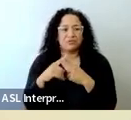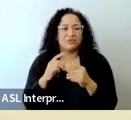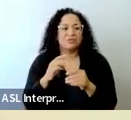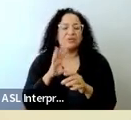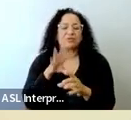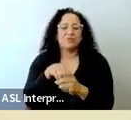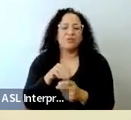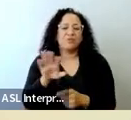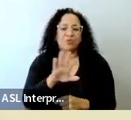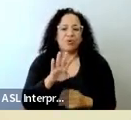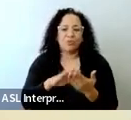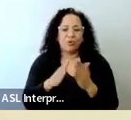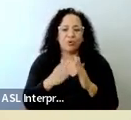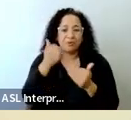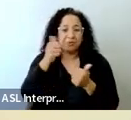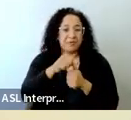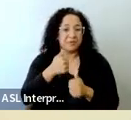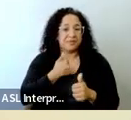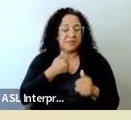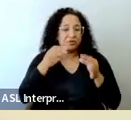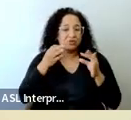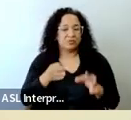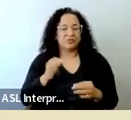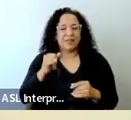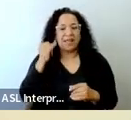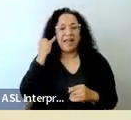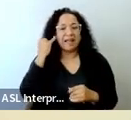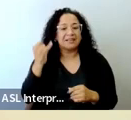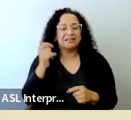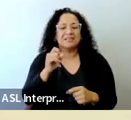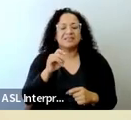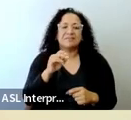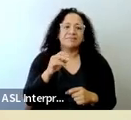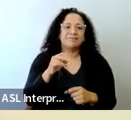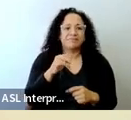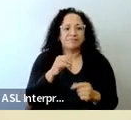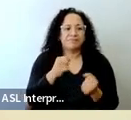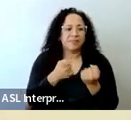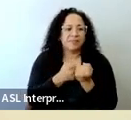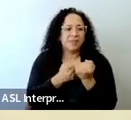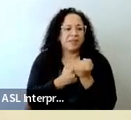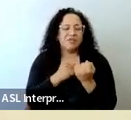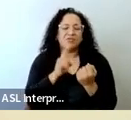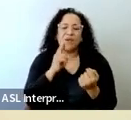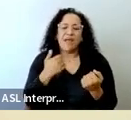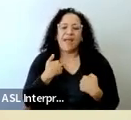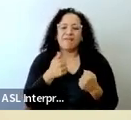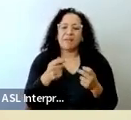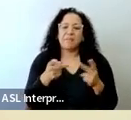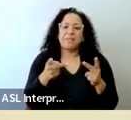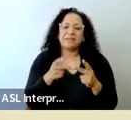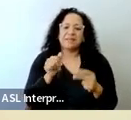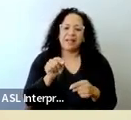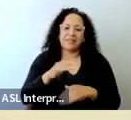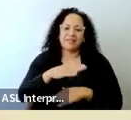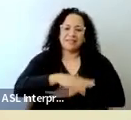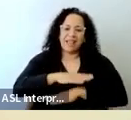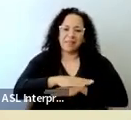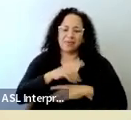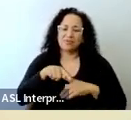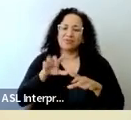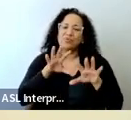community. Remember with self-determination, the idea here is it's rooted in having a place at the table of reclaiming citizenship.